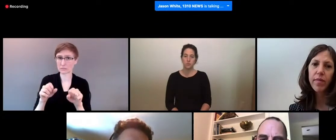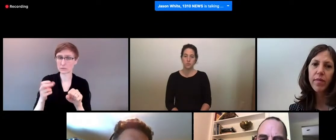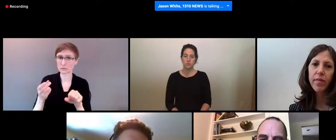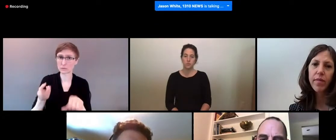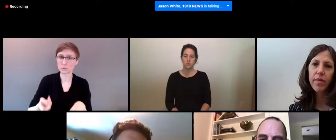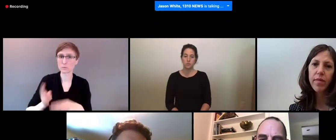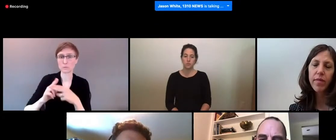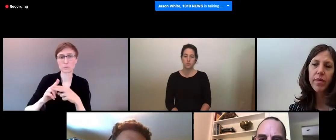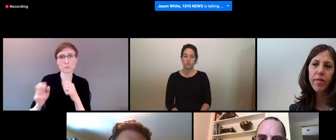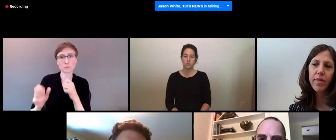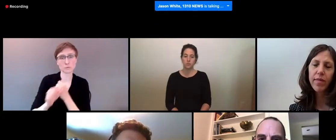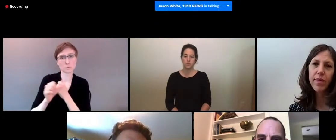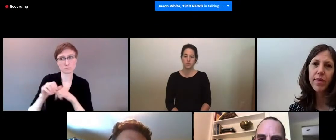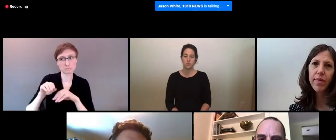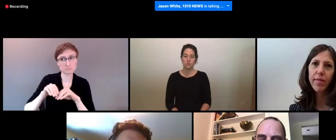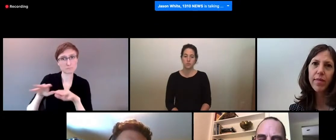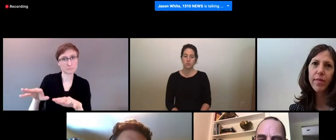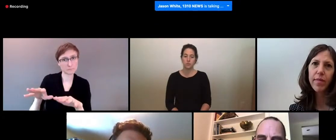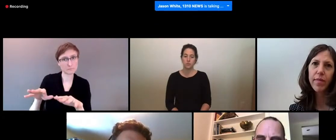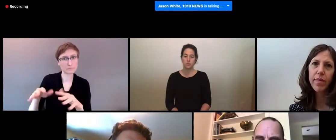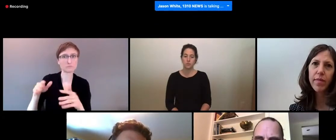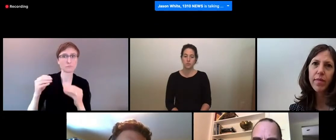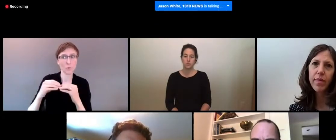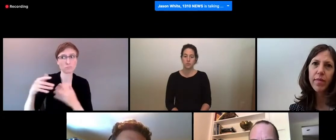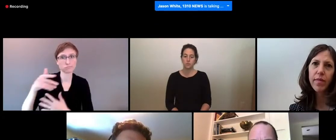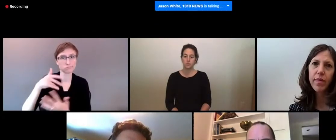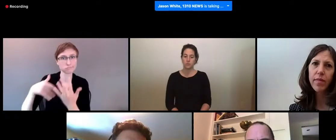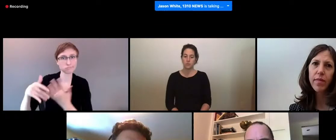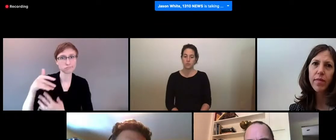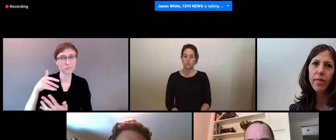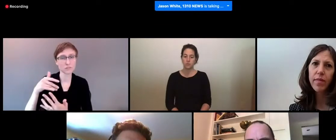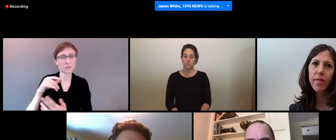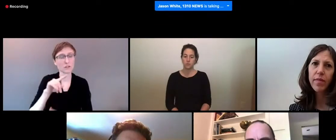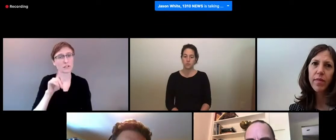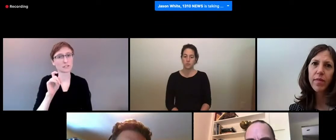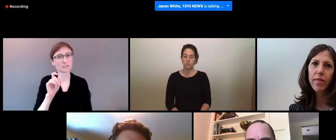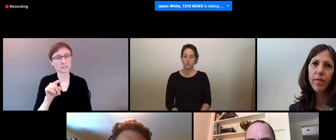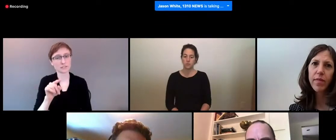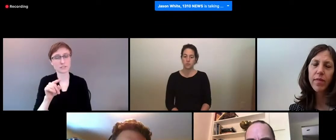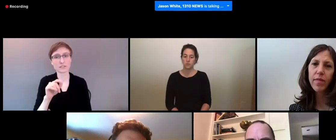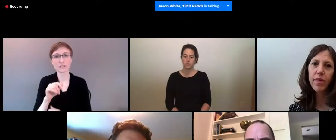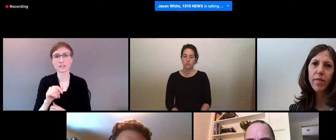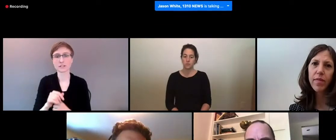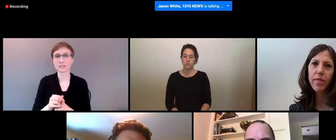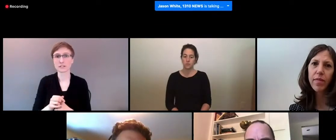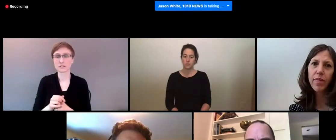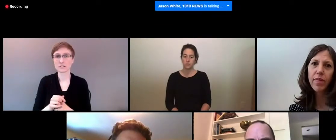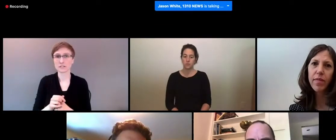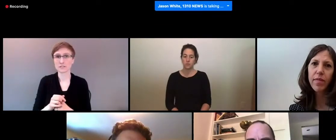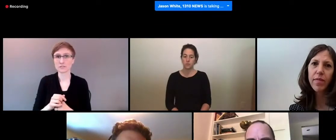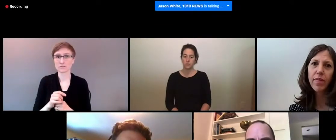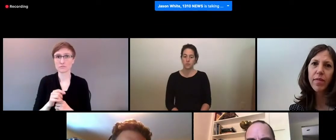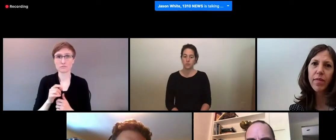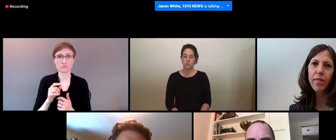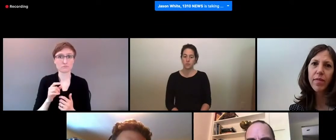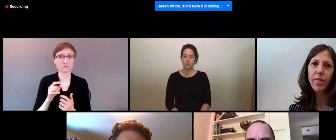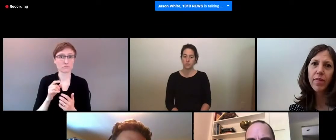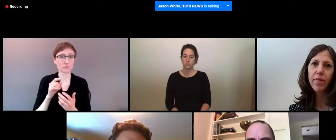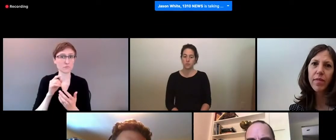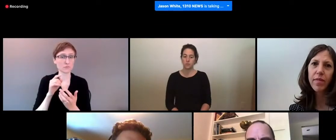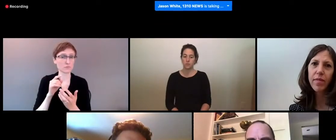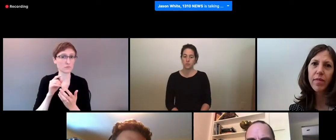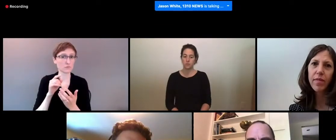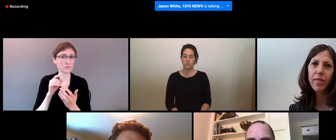start to open more things and interact more. I'm wondering if someone can quantify how much more COVID-19